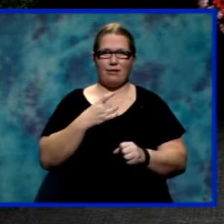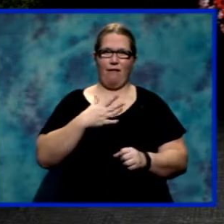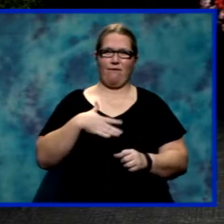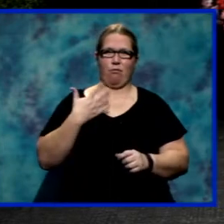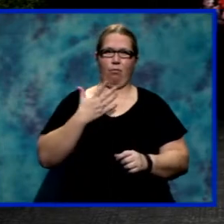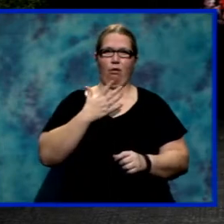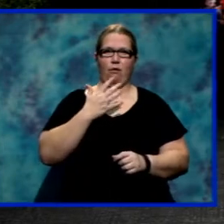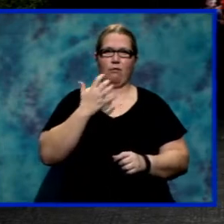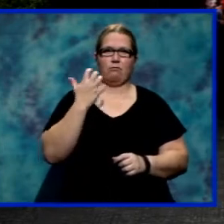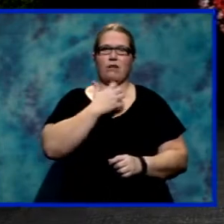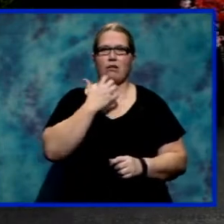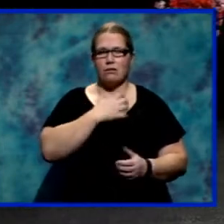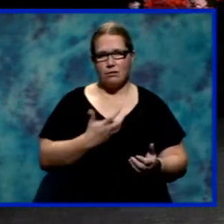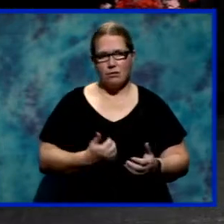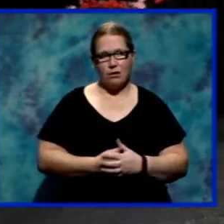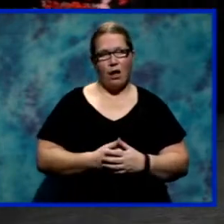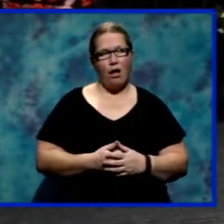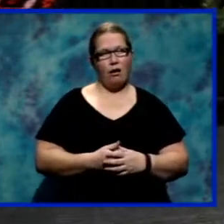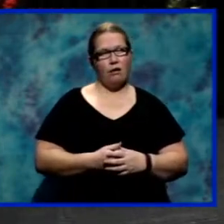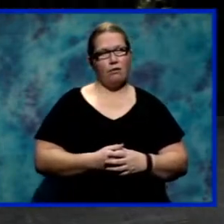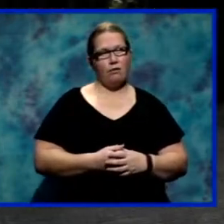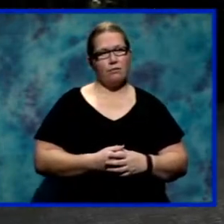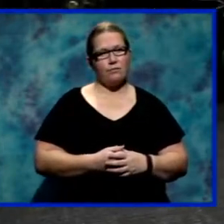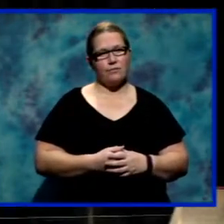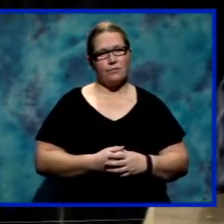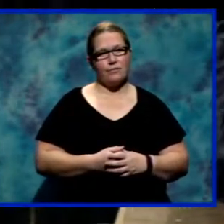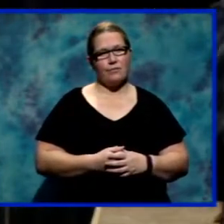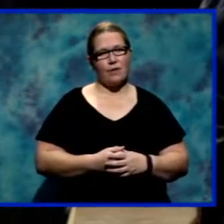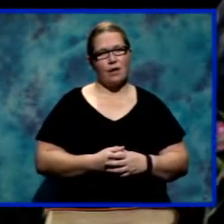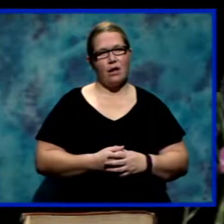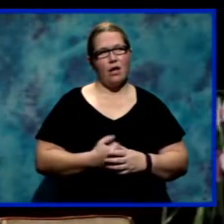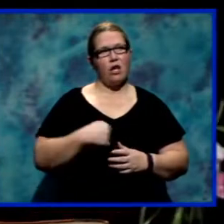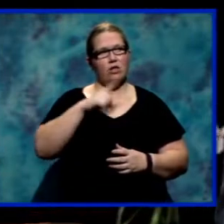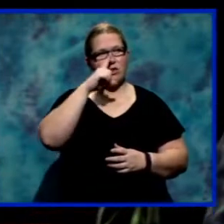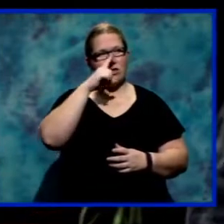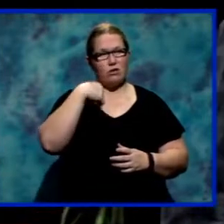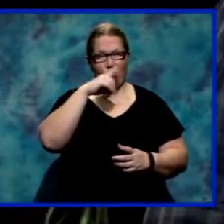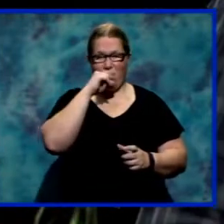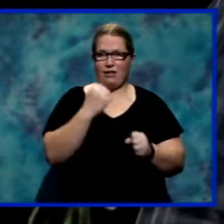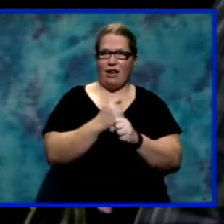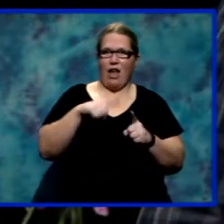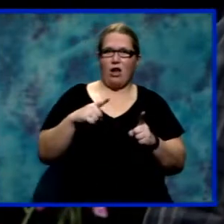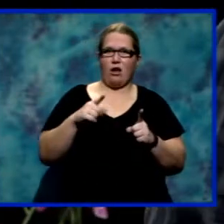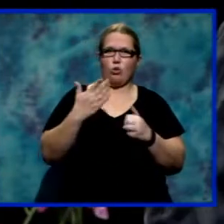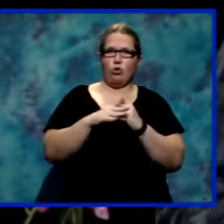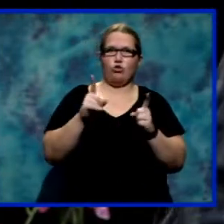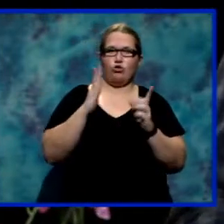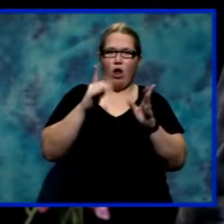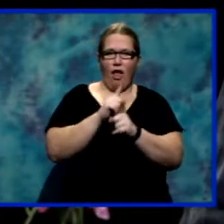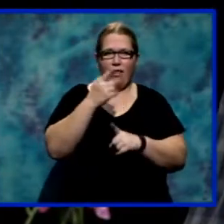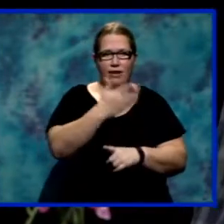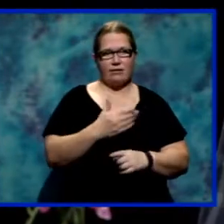you. And if I do, it might work for 2 or 3 weeks and then it runs out. So we can start a new church like this. And everything we